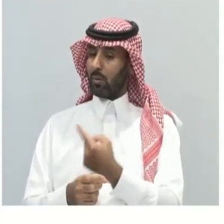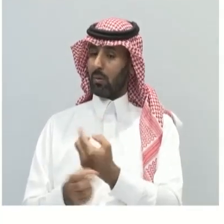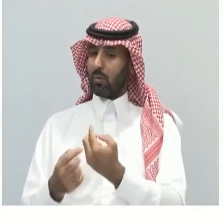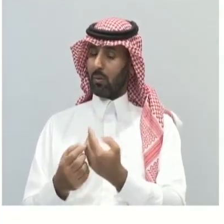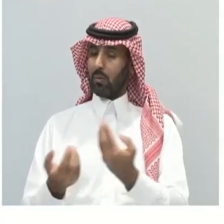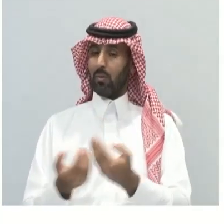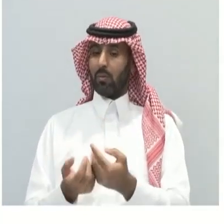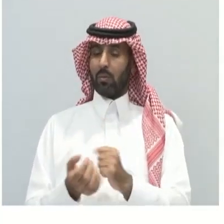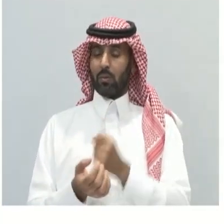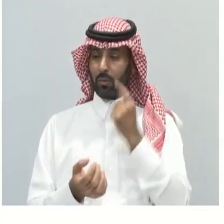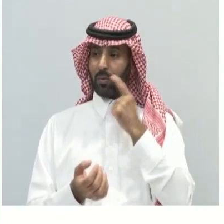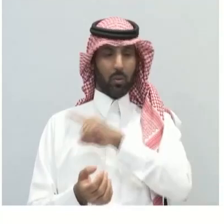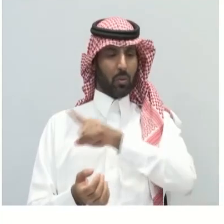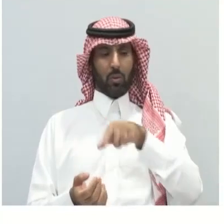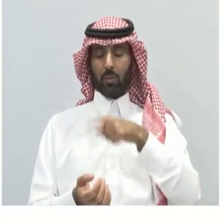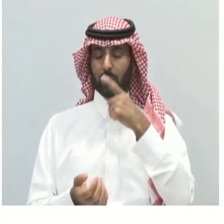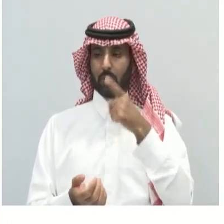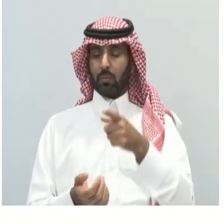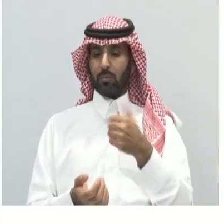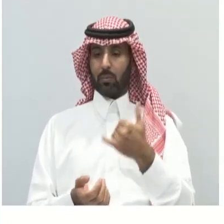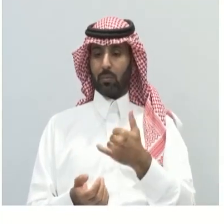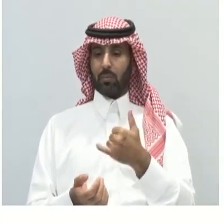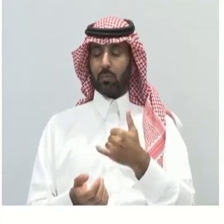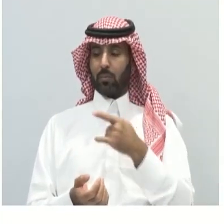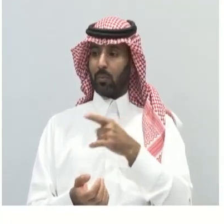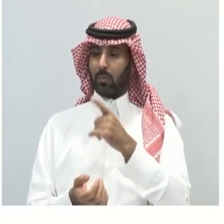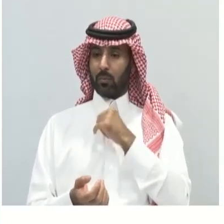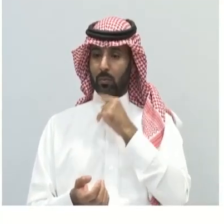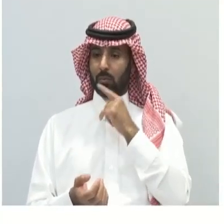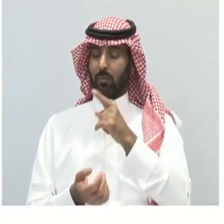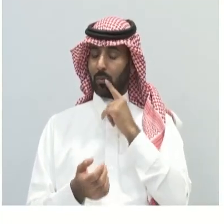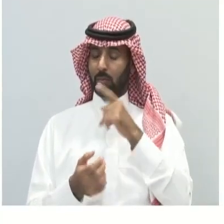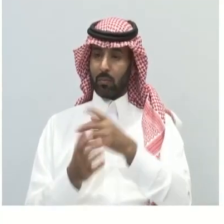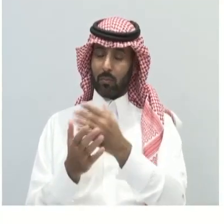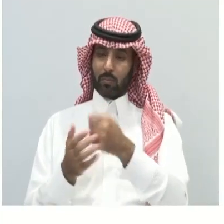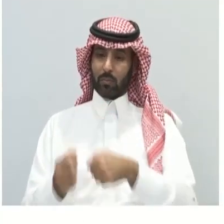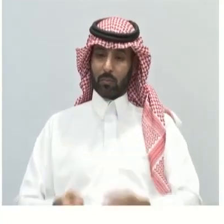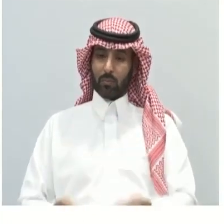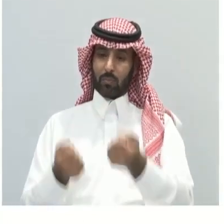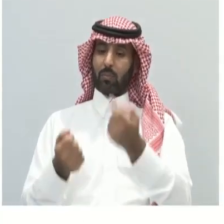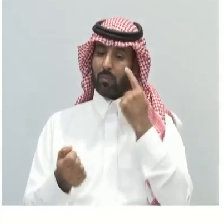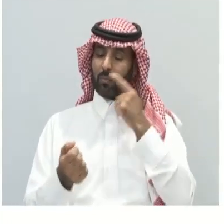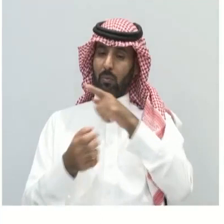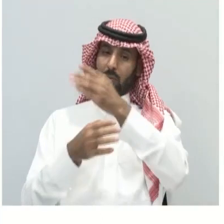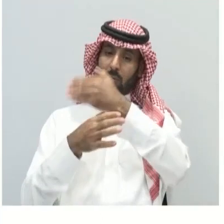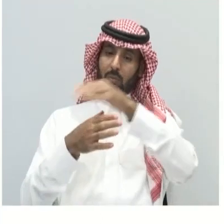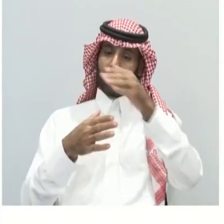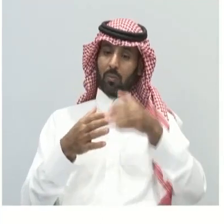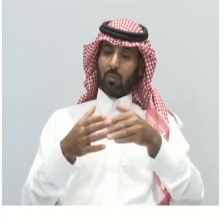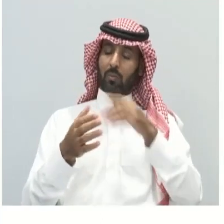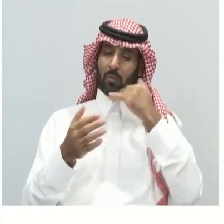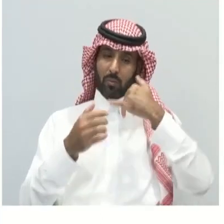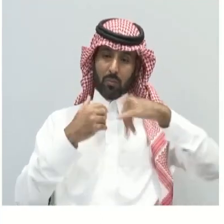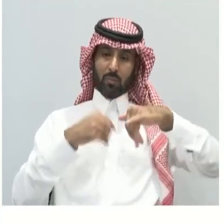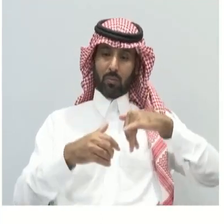should concern all of us. But Carson, okay, the store is on the corner of Poplar and 25th Street. You